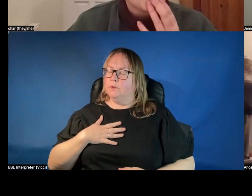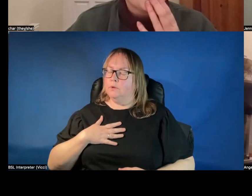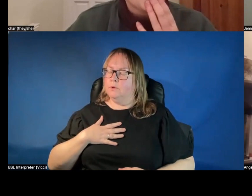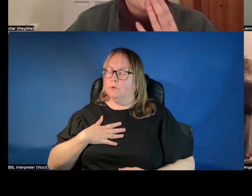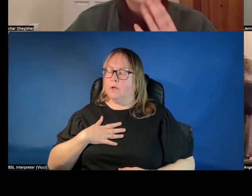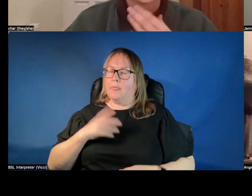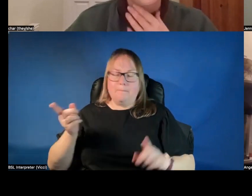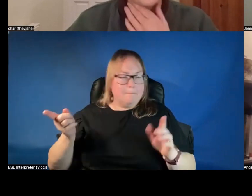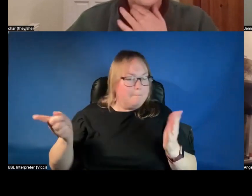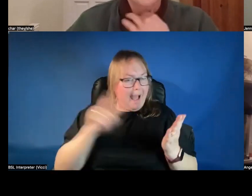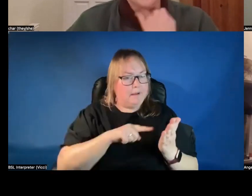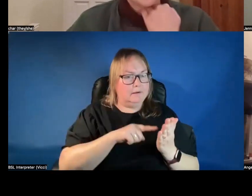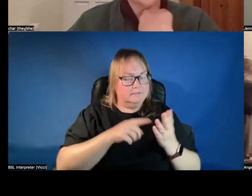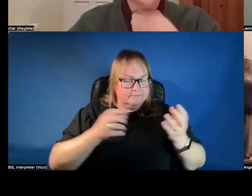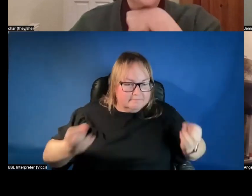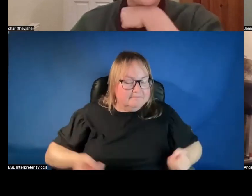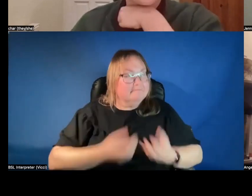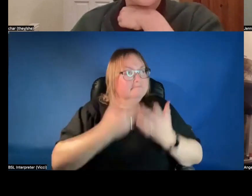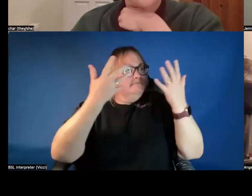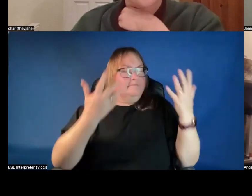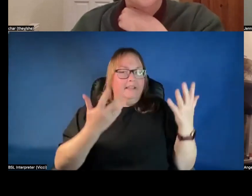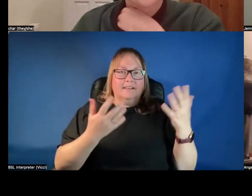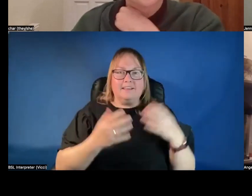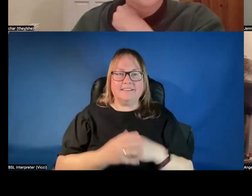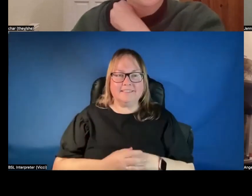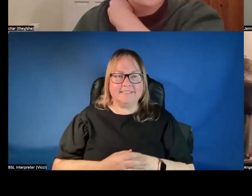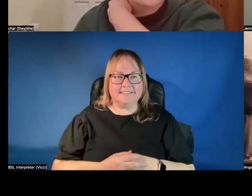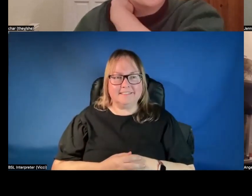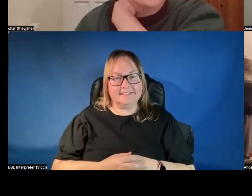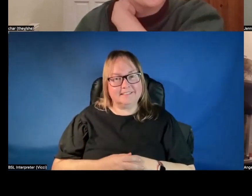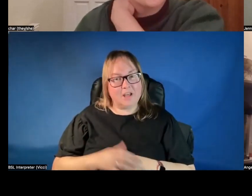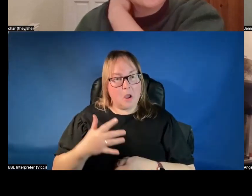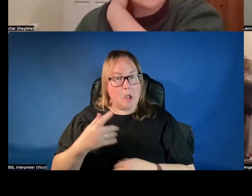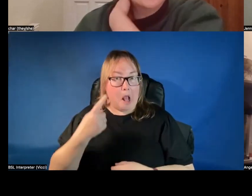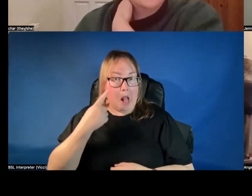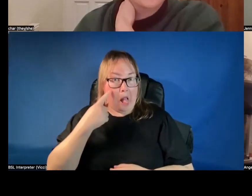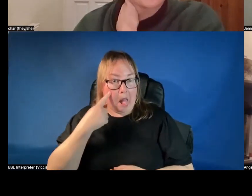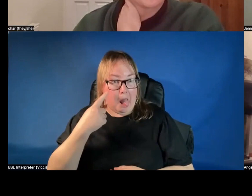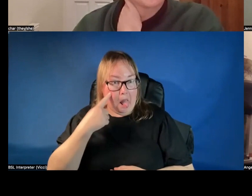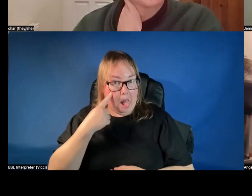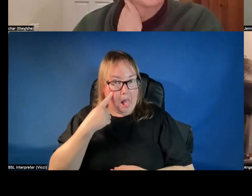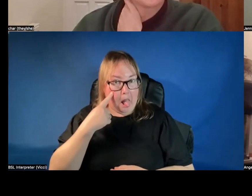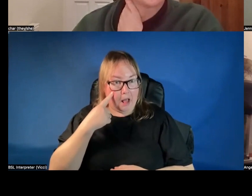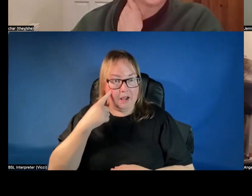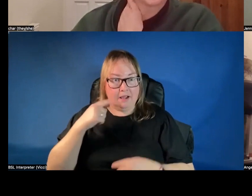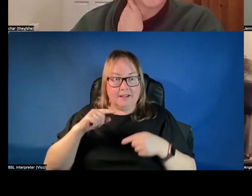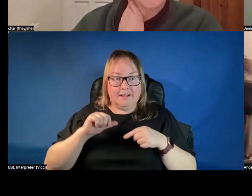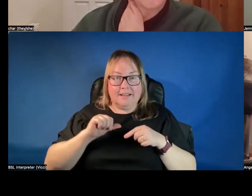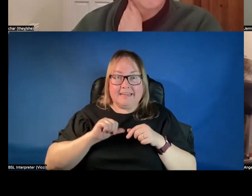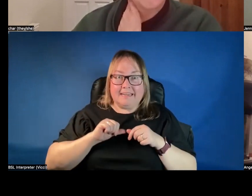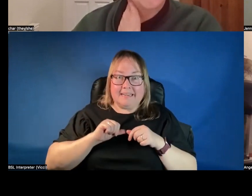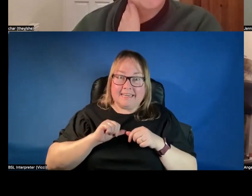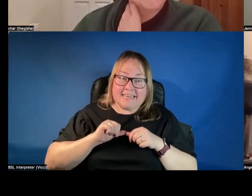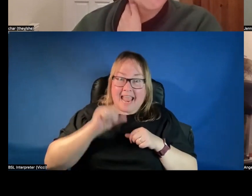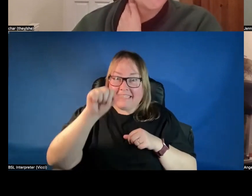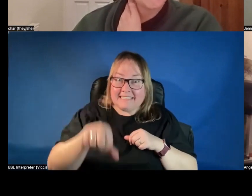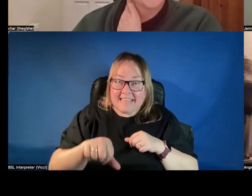watch this space. Maybe I will, next time I see you and we talk about this, I'll be able to say, I'm resting.